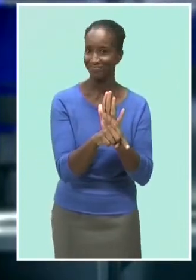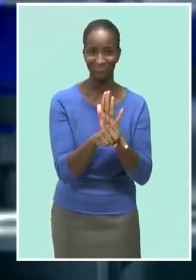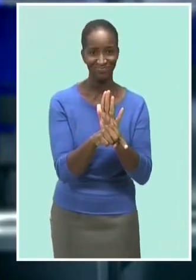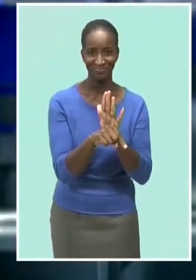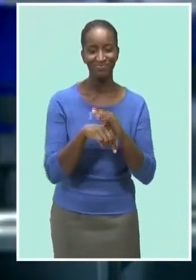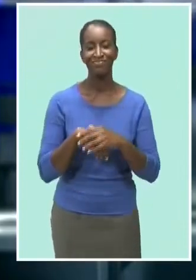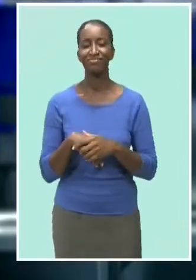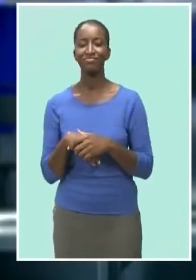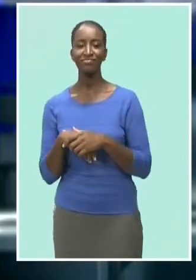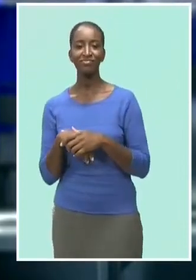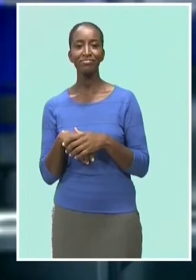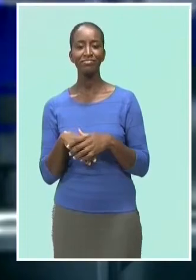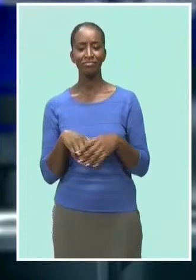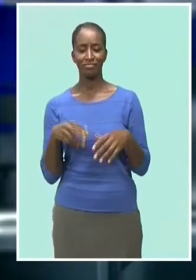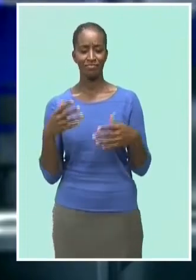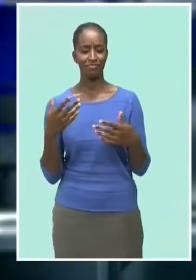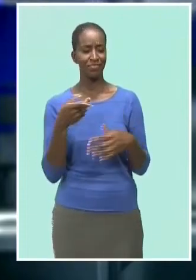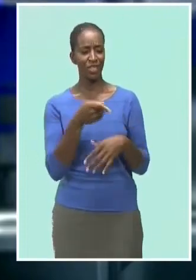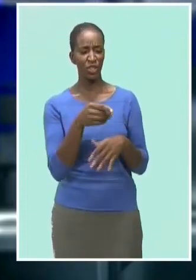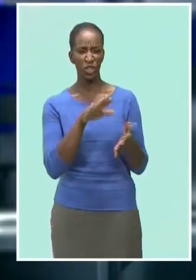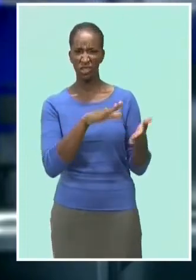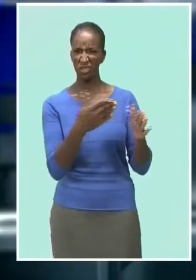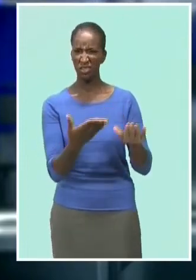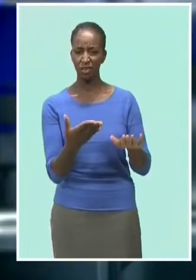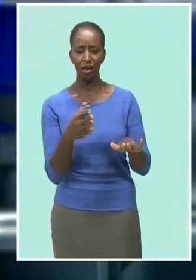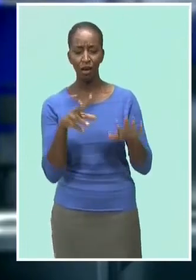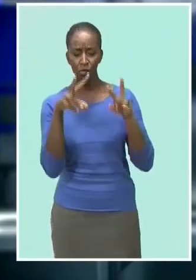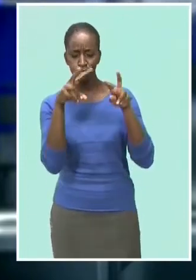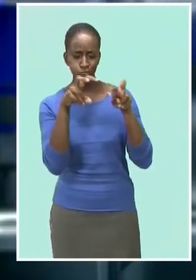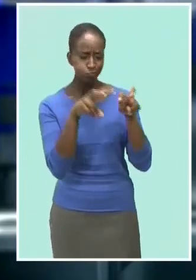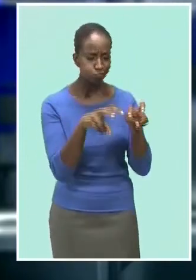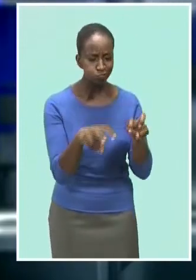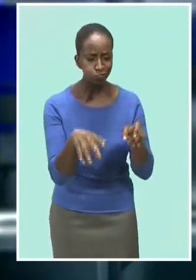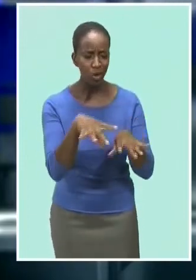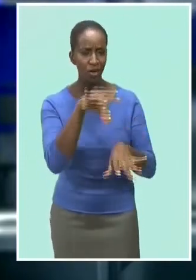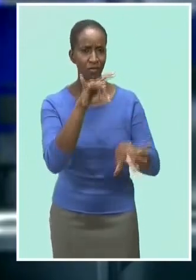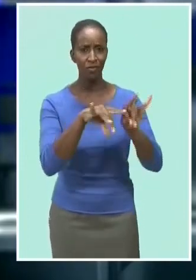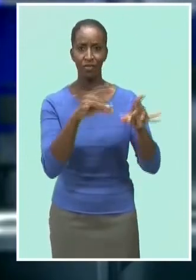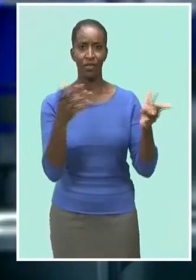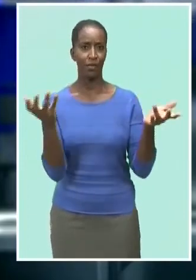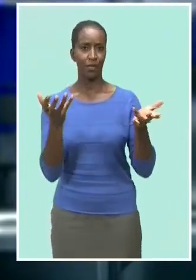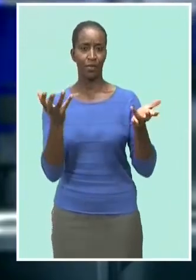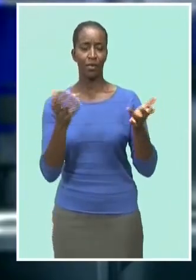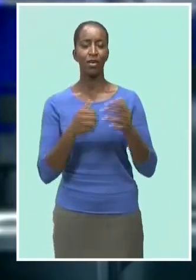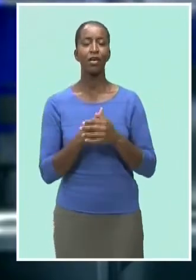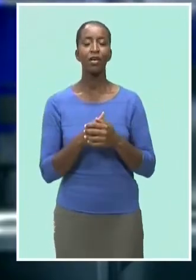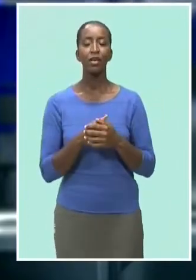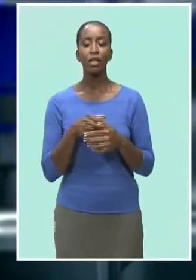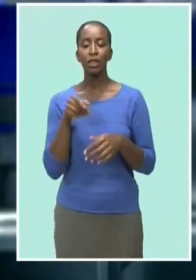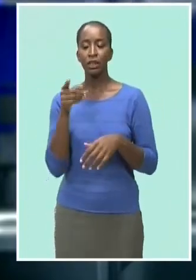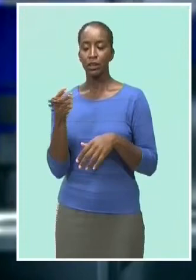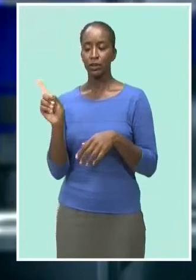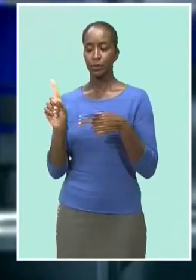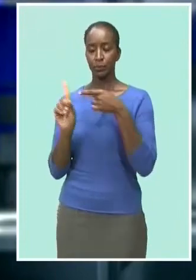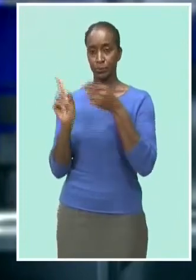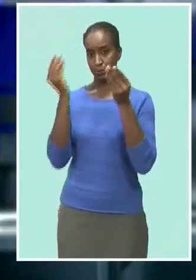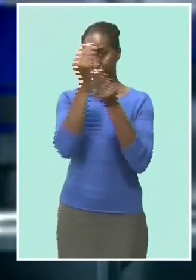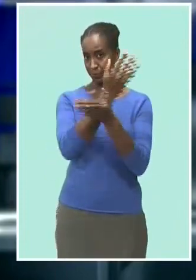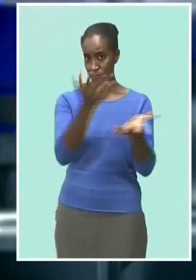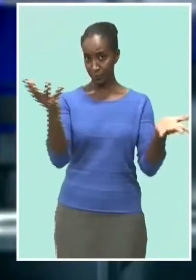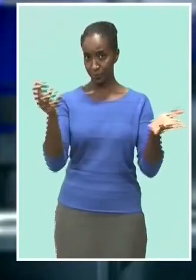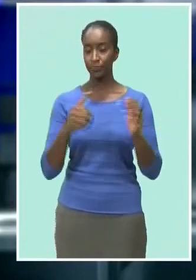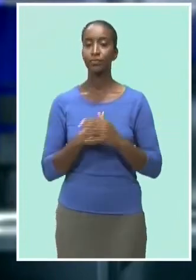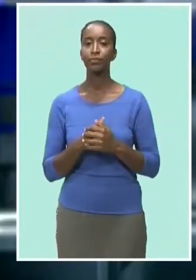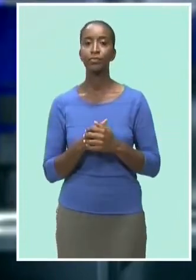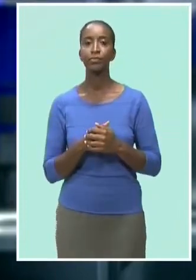on investigations into the circumstances surrounding Ms. Critchlow's death during that post-cabinet press conference at government headquarters. Now, the